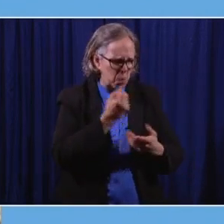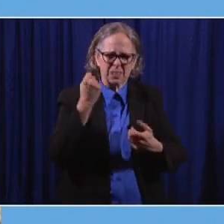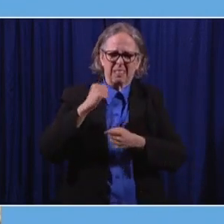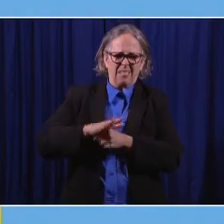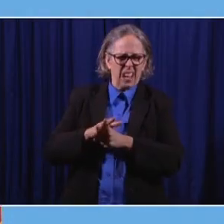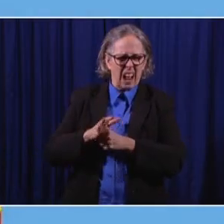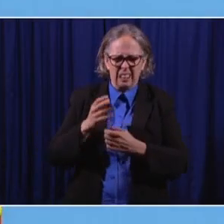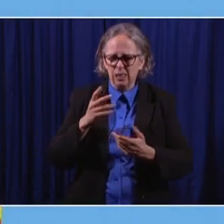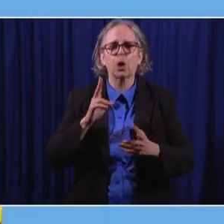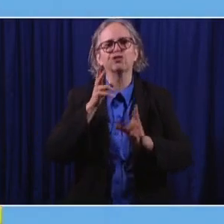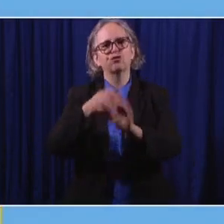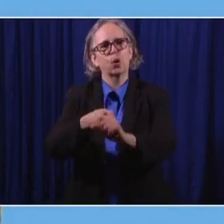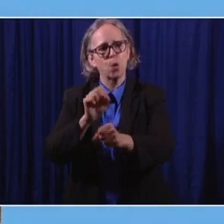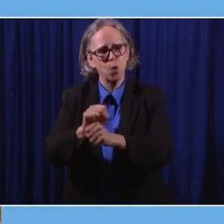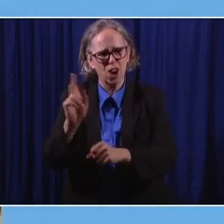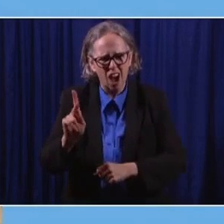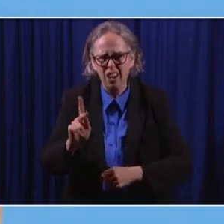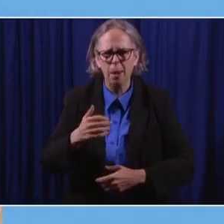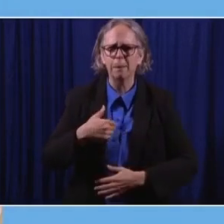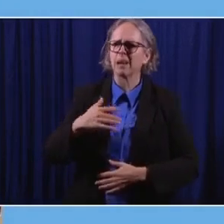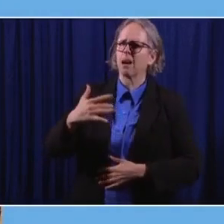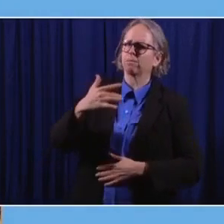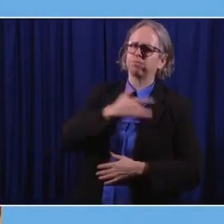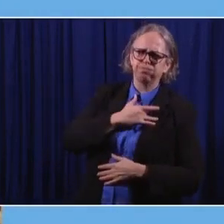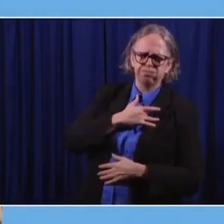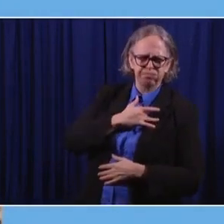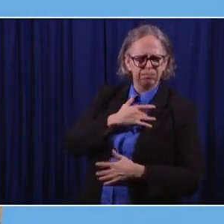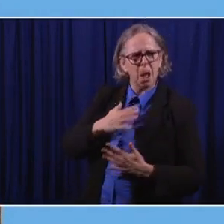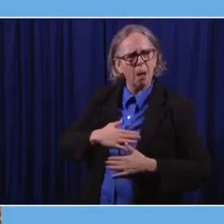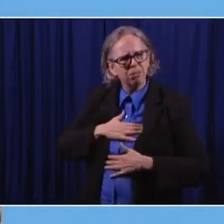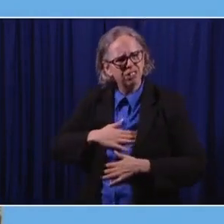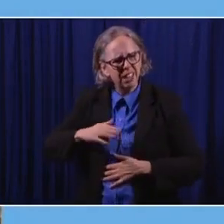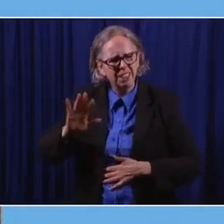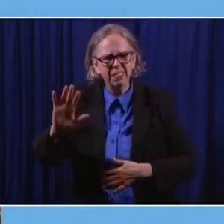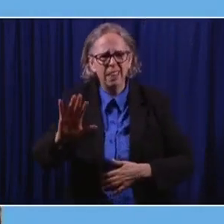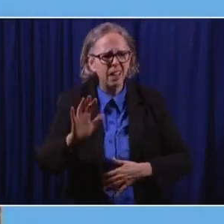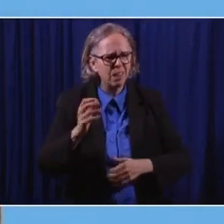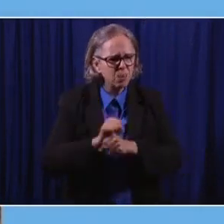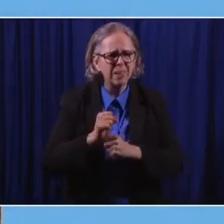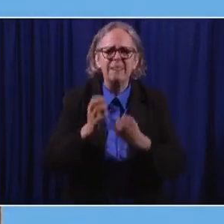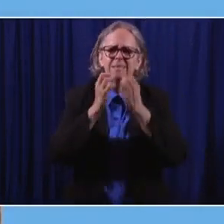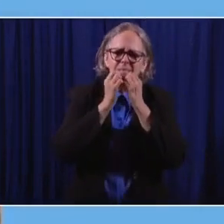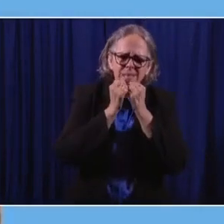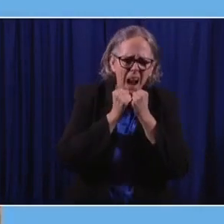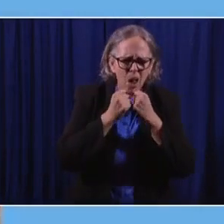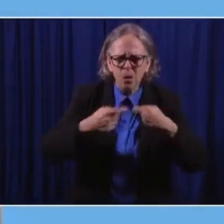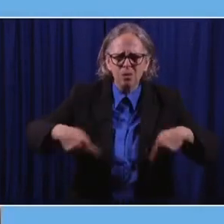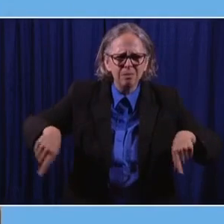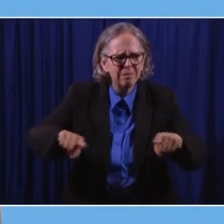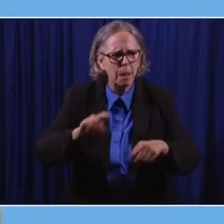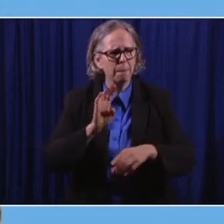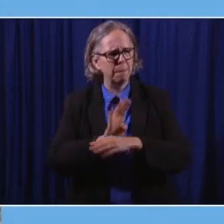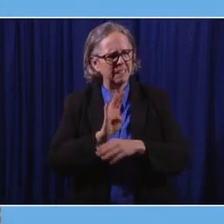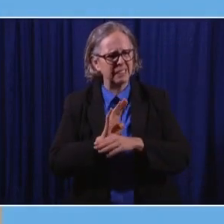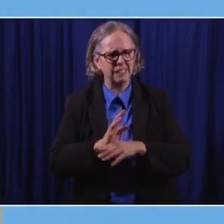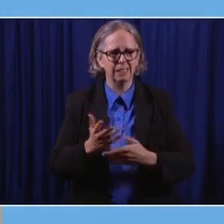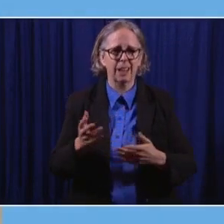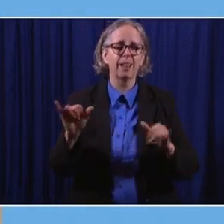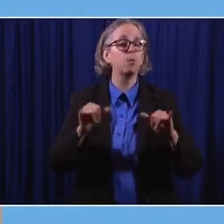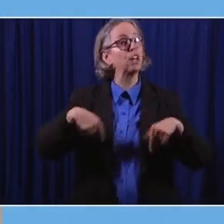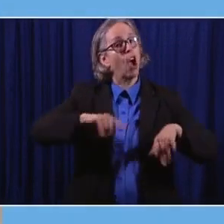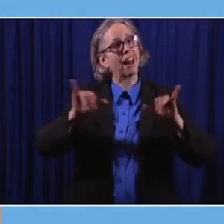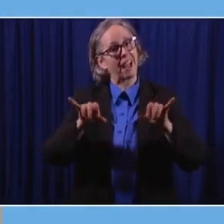how much of a family that we are and how strong we are together during this tough time, because we all are scared. We're